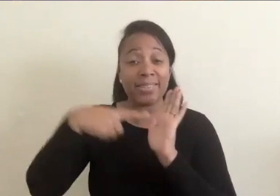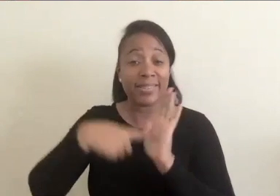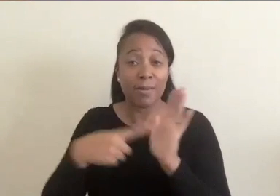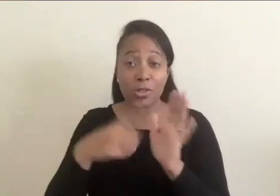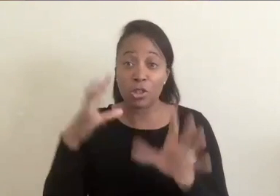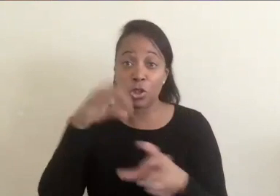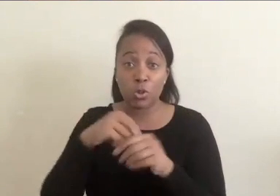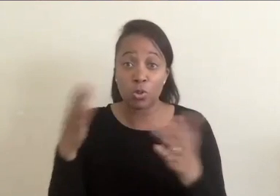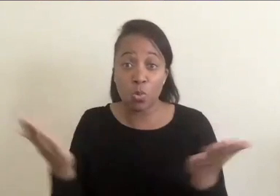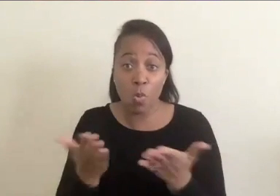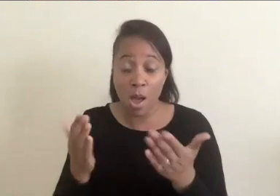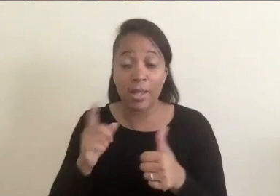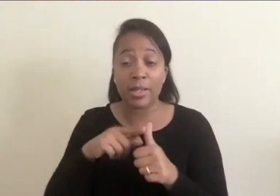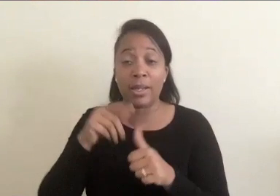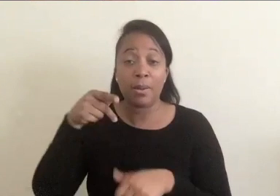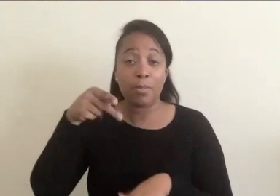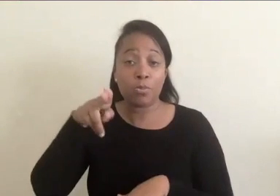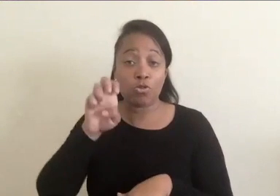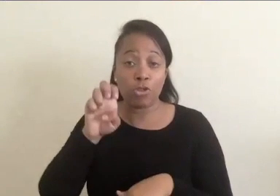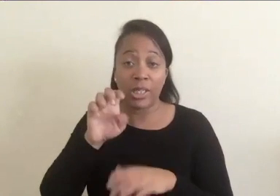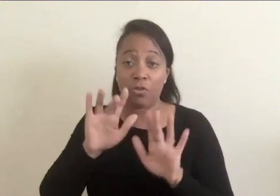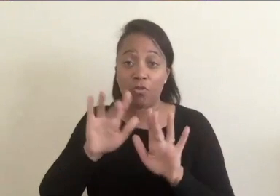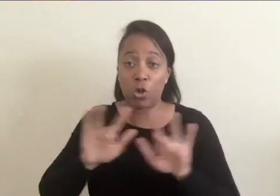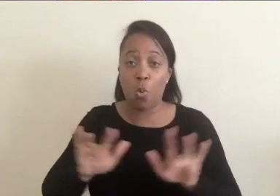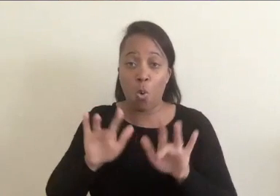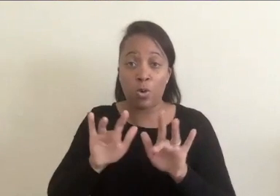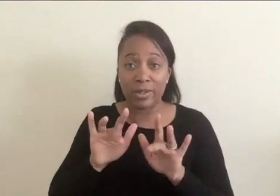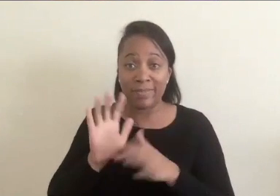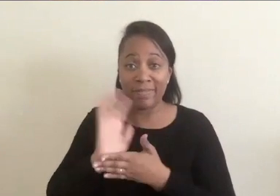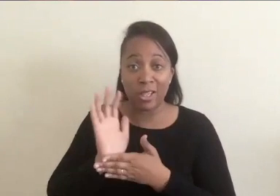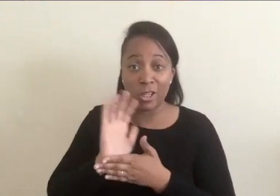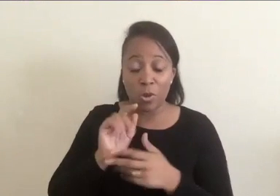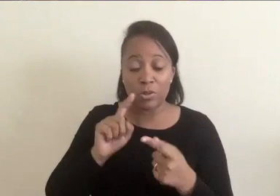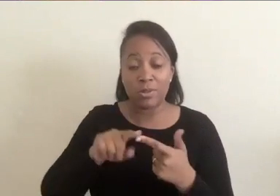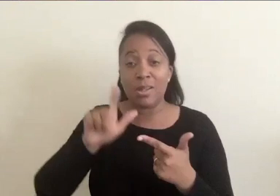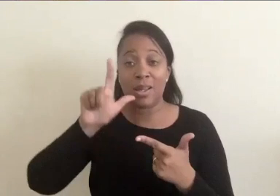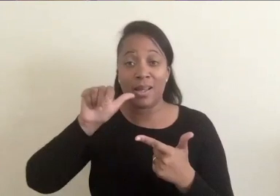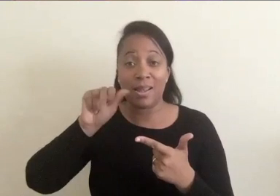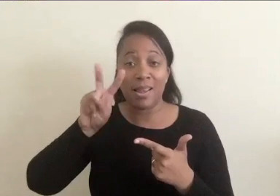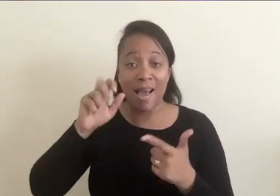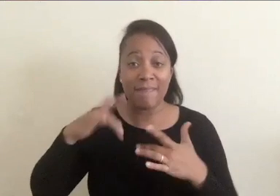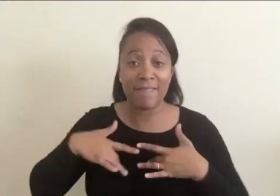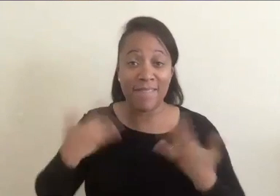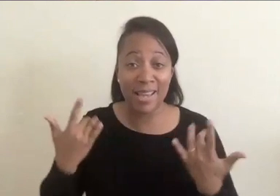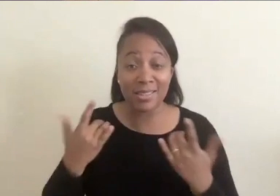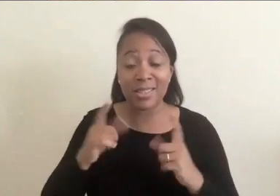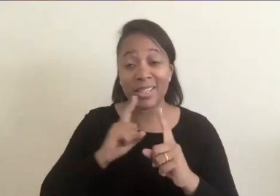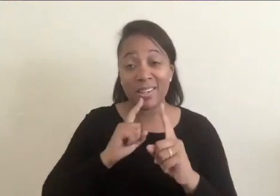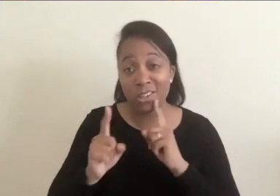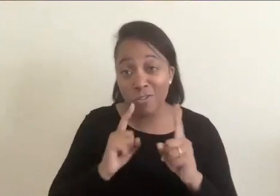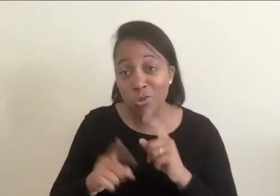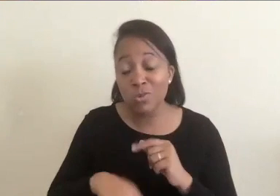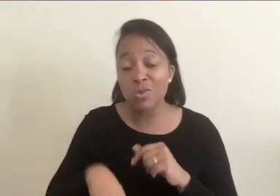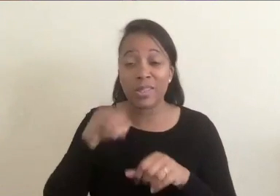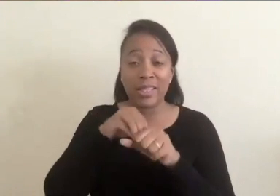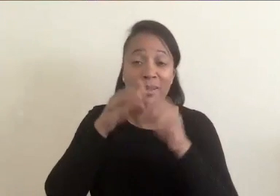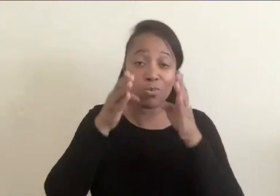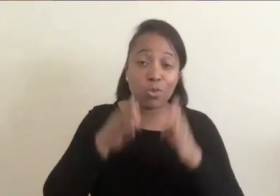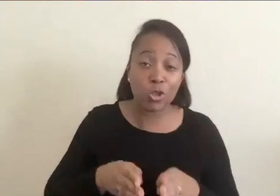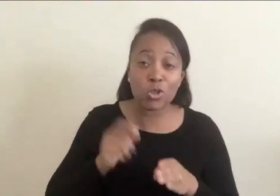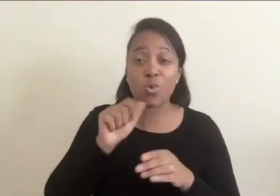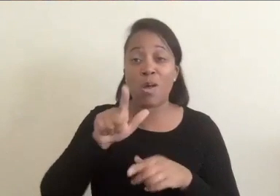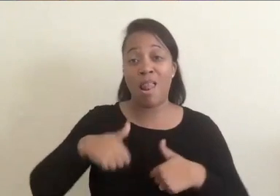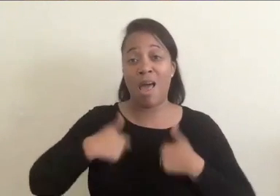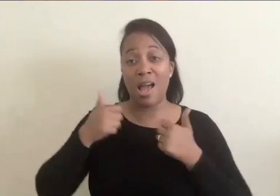may include pre-recorded materials like training videos, live events like interviews, in-person